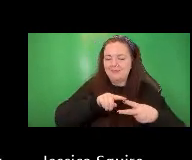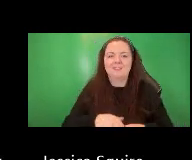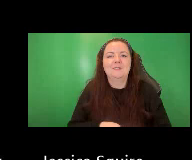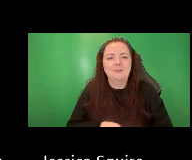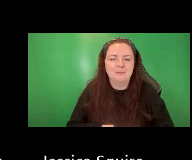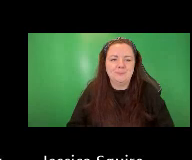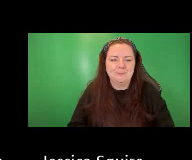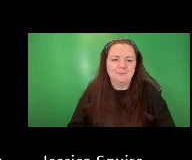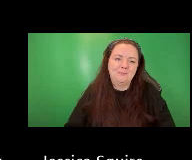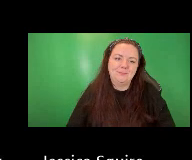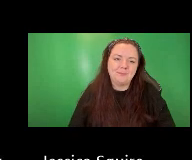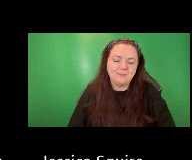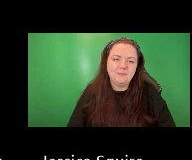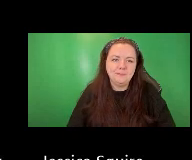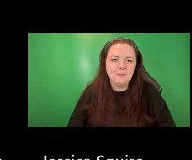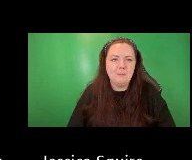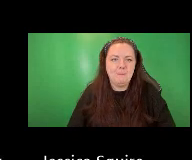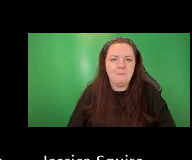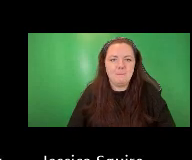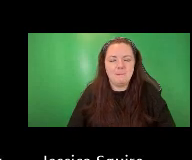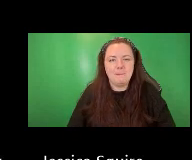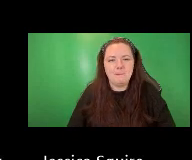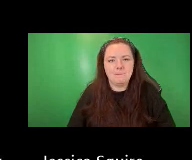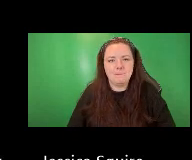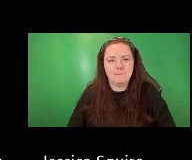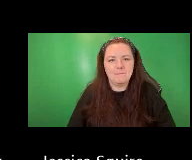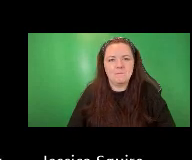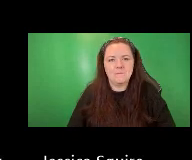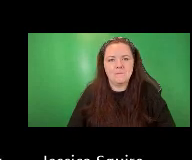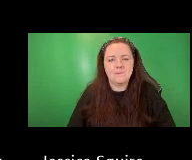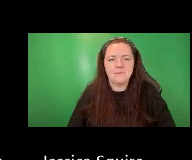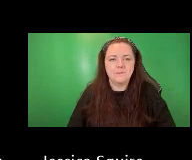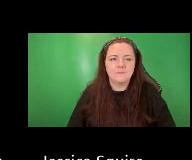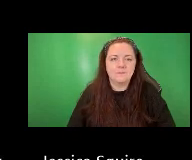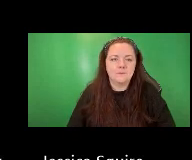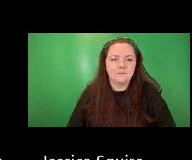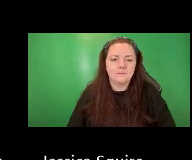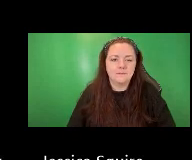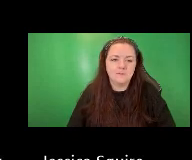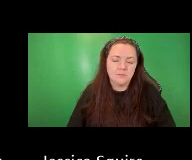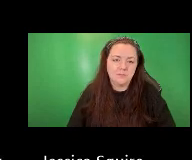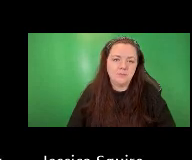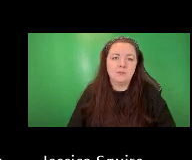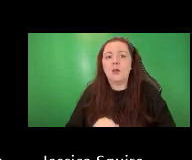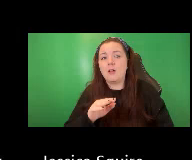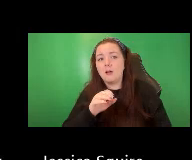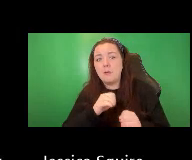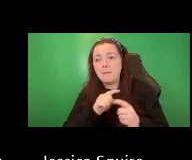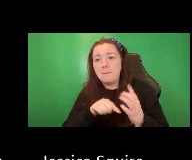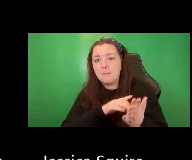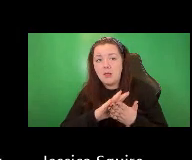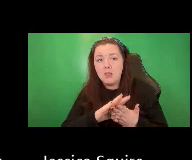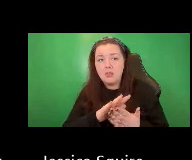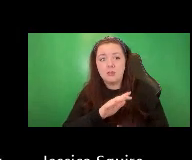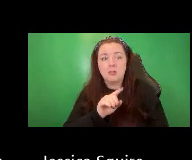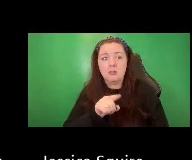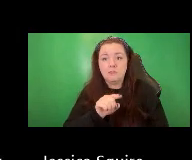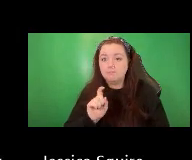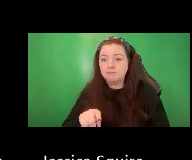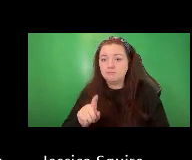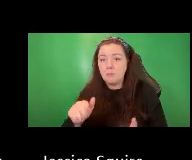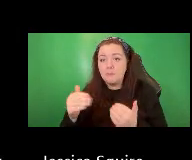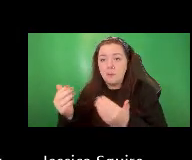feeding back into the national process. Okay, Beth, am I all right to have the next